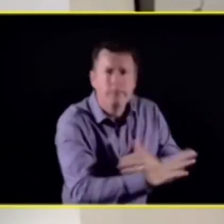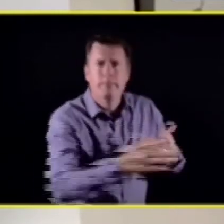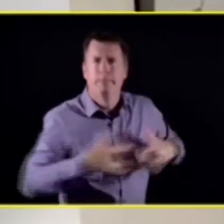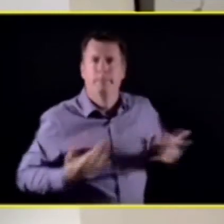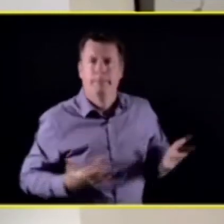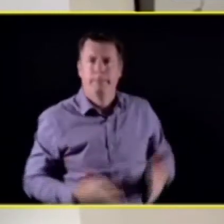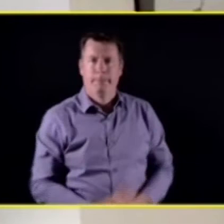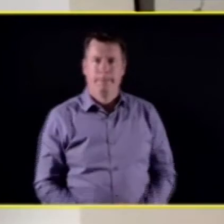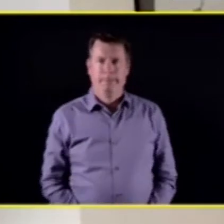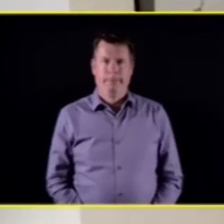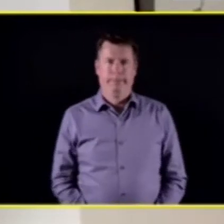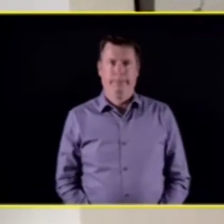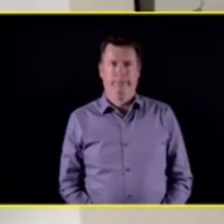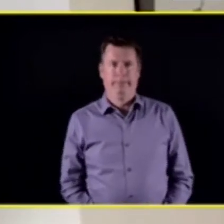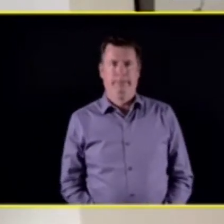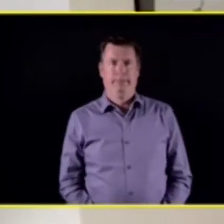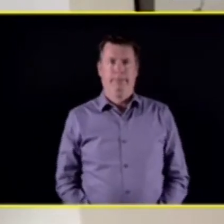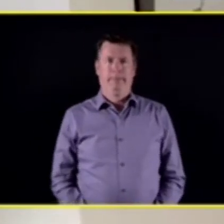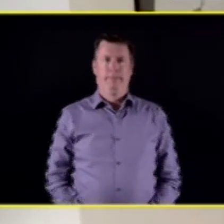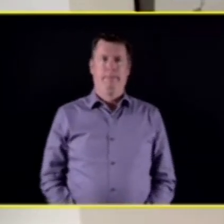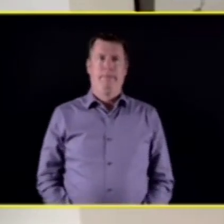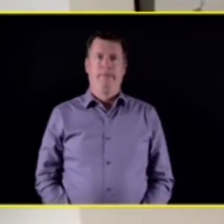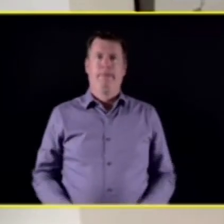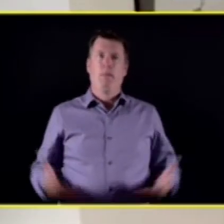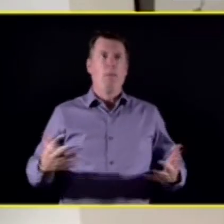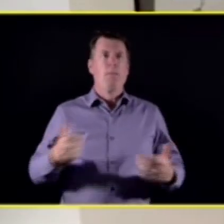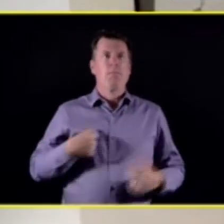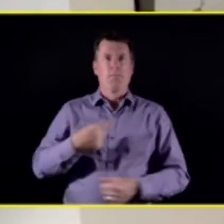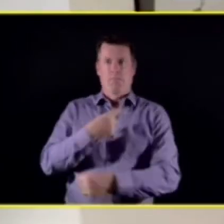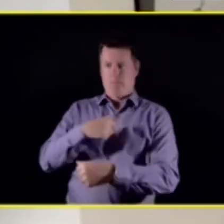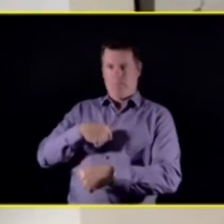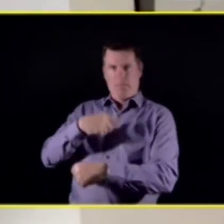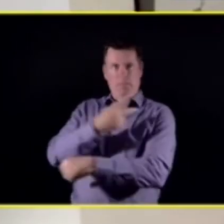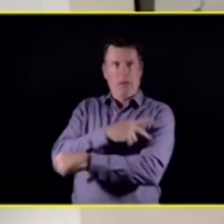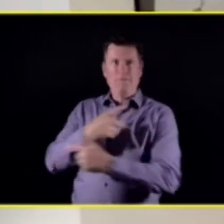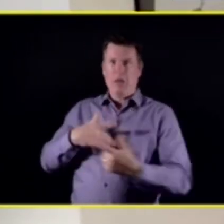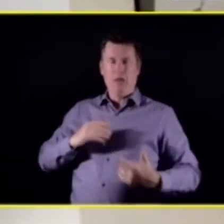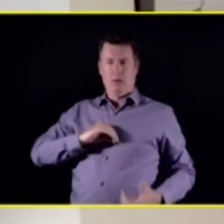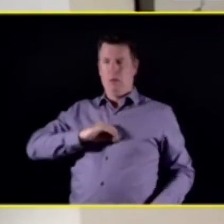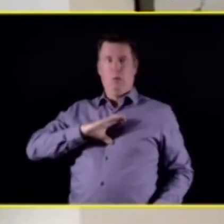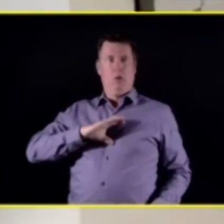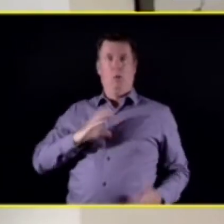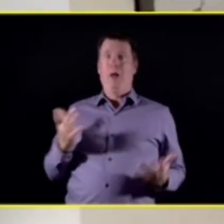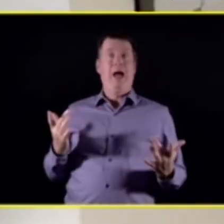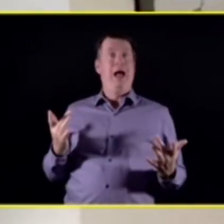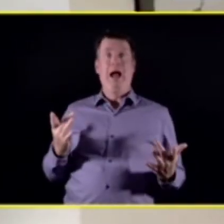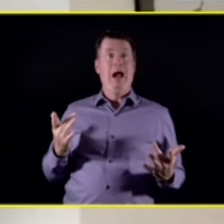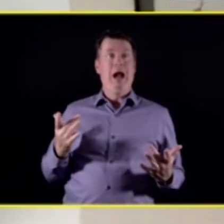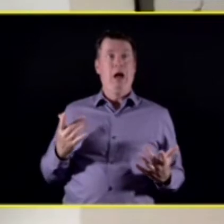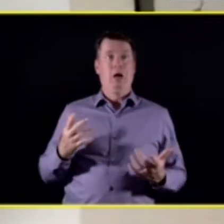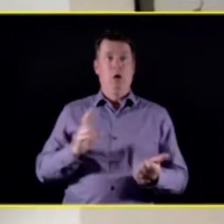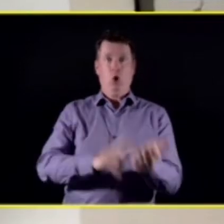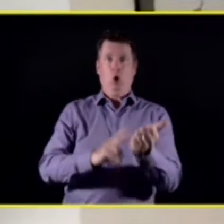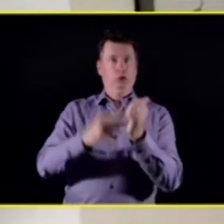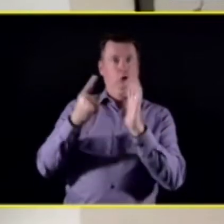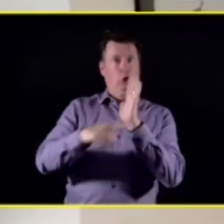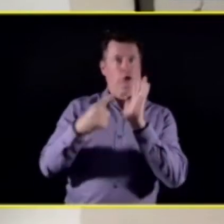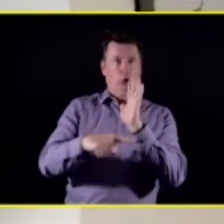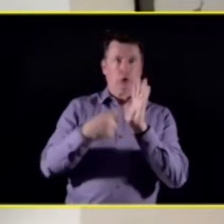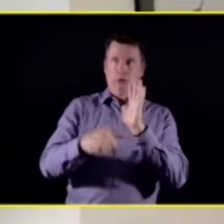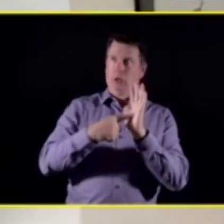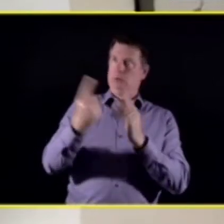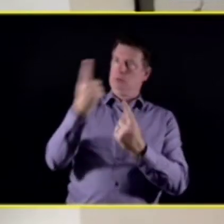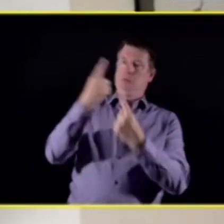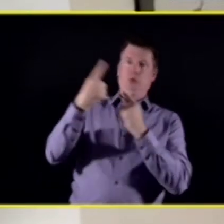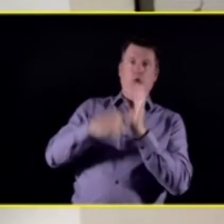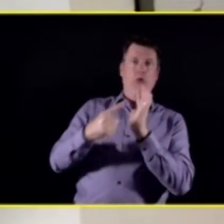Blood pressure, oxygen in my bloodstream is measured daily. And if I don't get it in by noon, they'll give me a call to